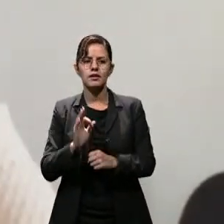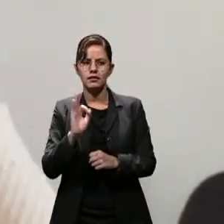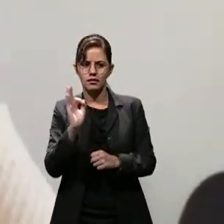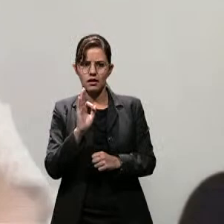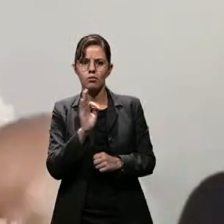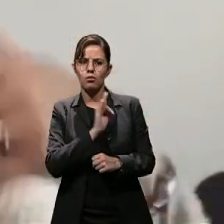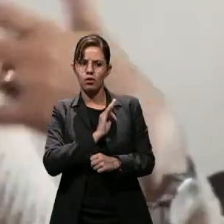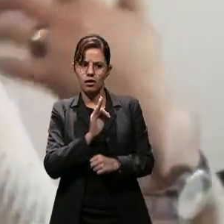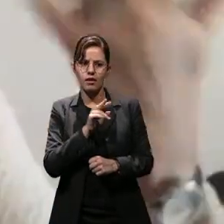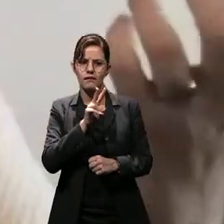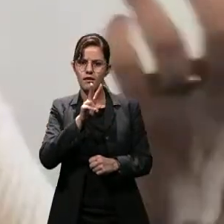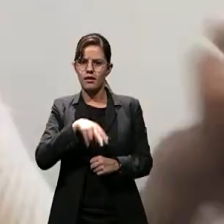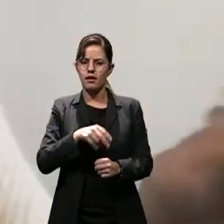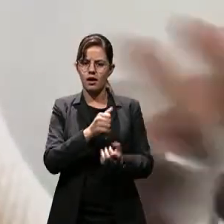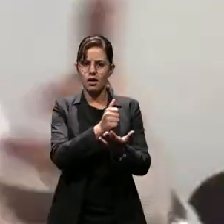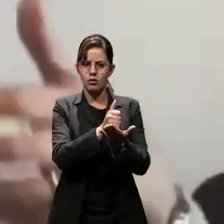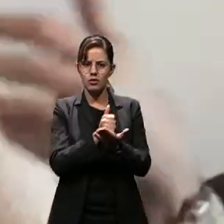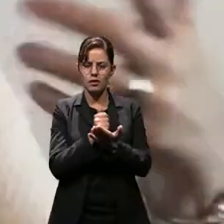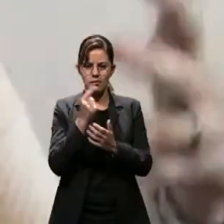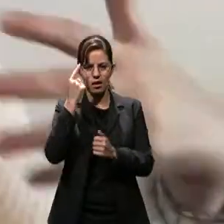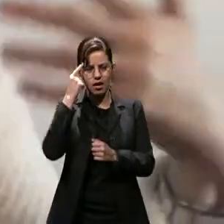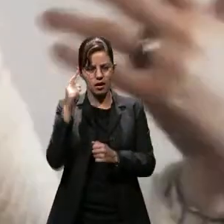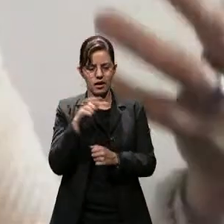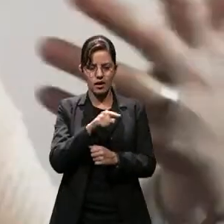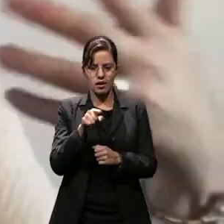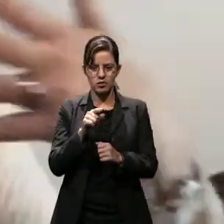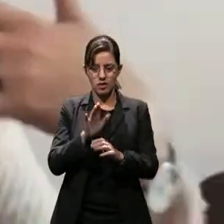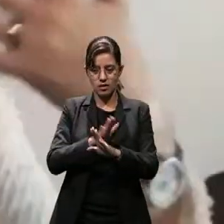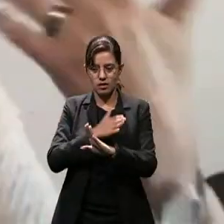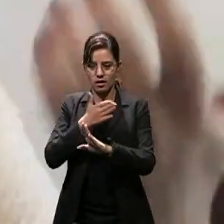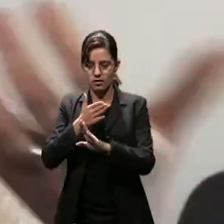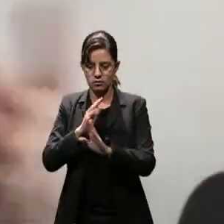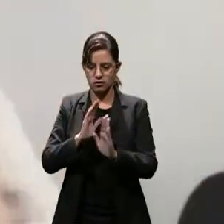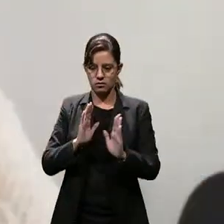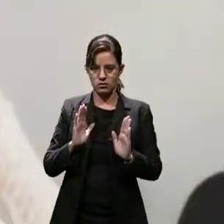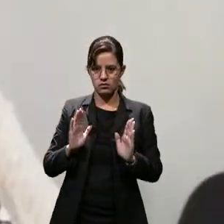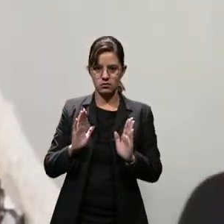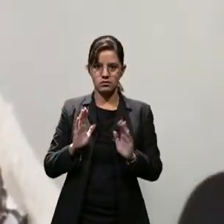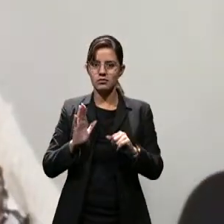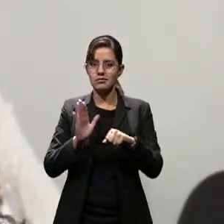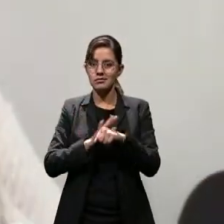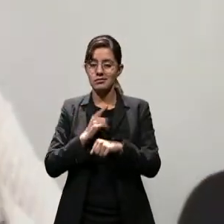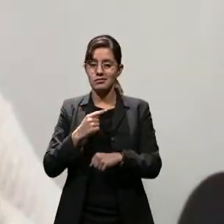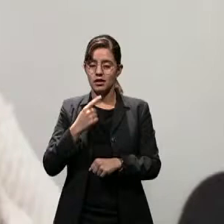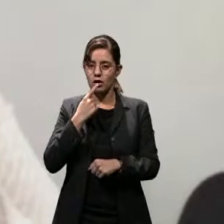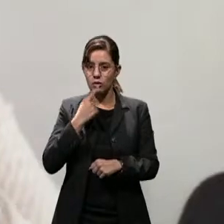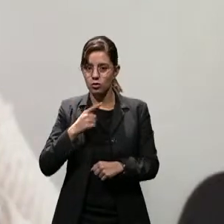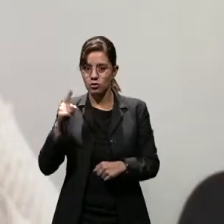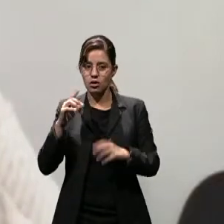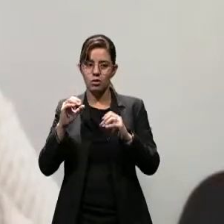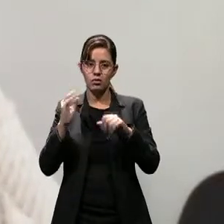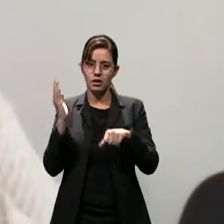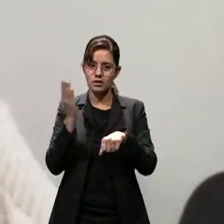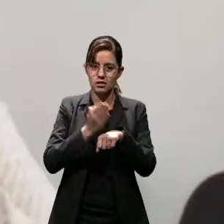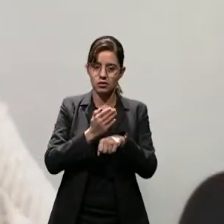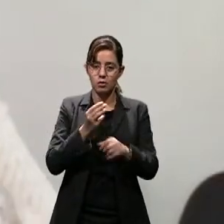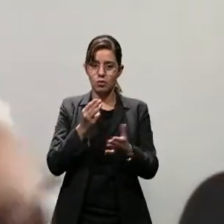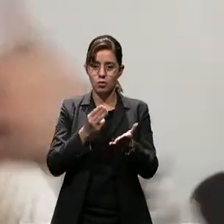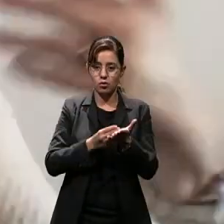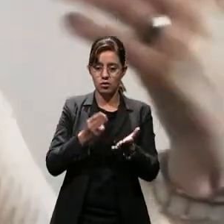violence seems that it's going to start working as a dissuasive mechanism because